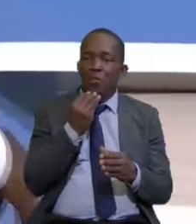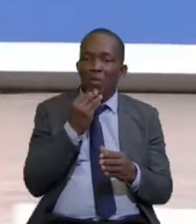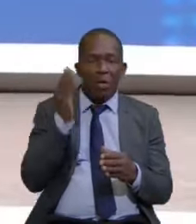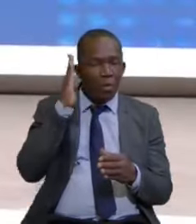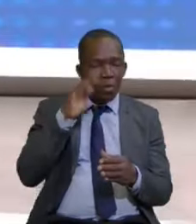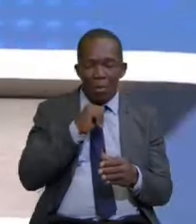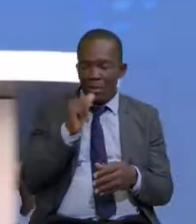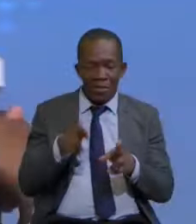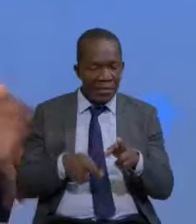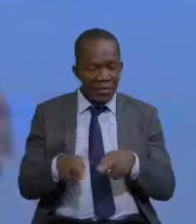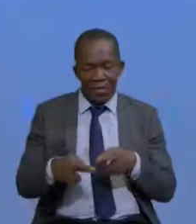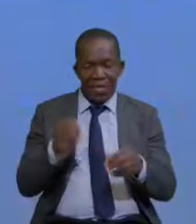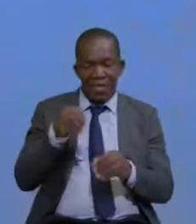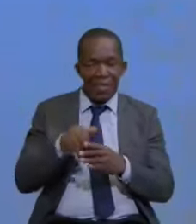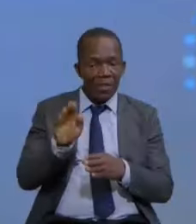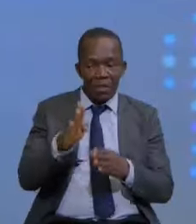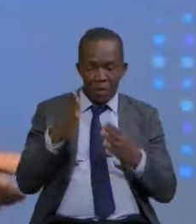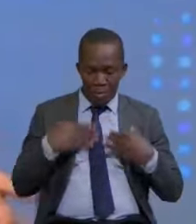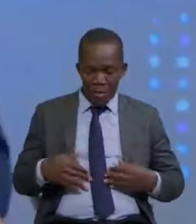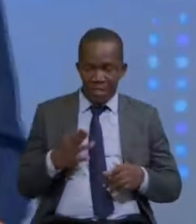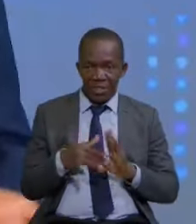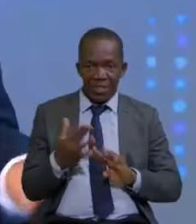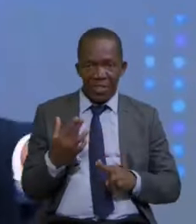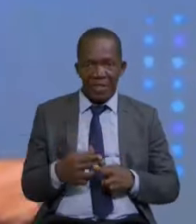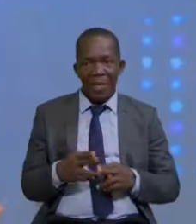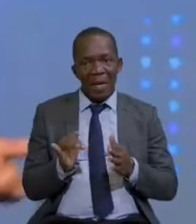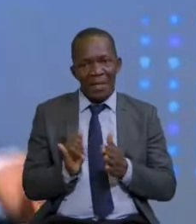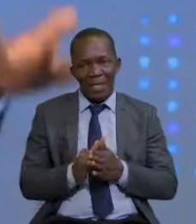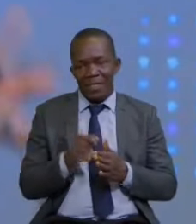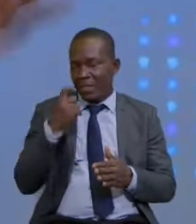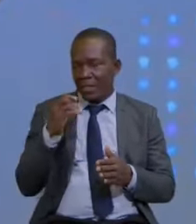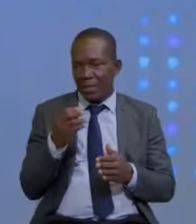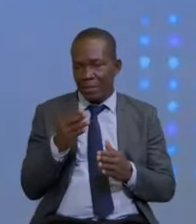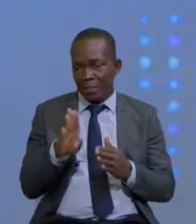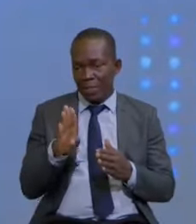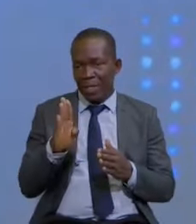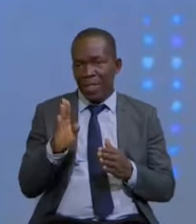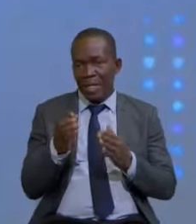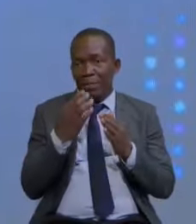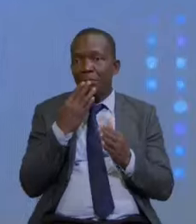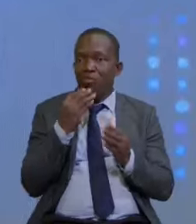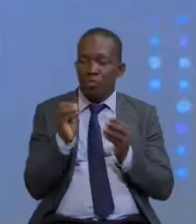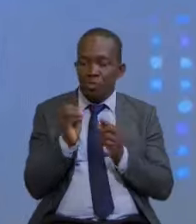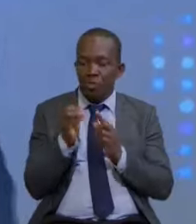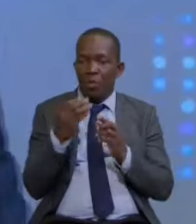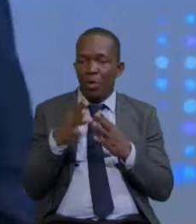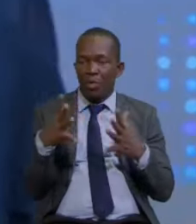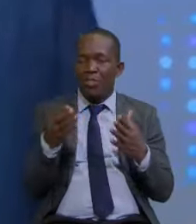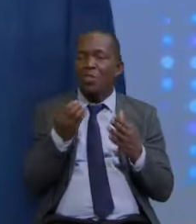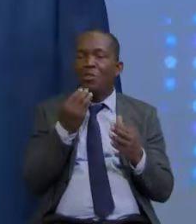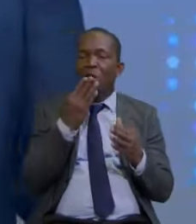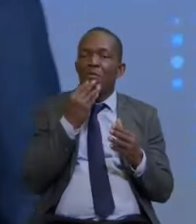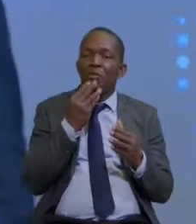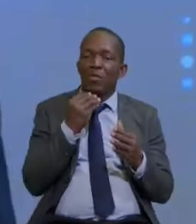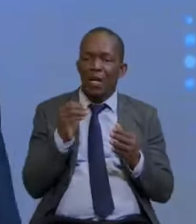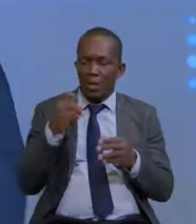toilet, you have to run to the toilet, and if it says in the night, get up, get up, get up, you have to. There is something